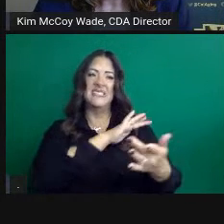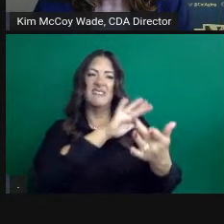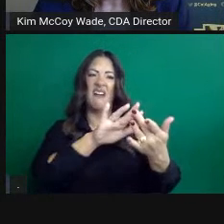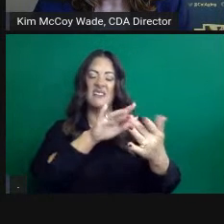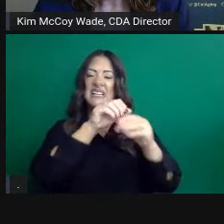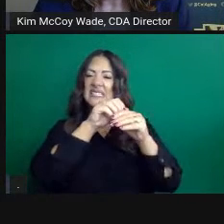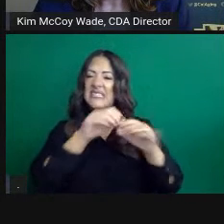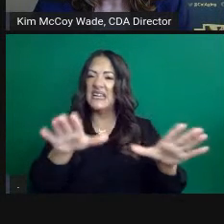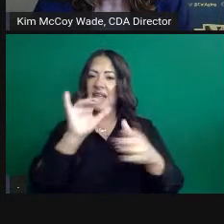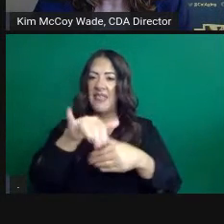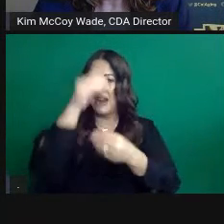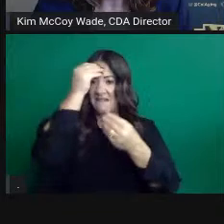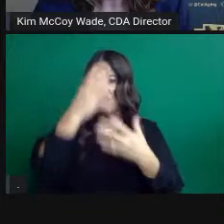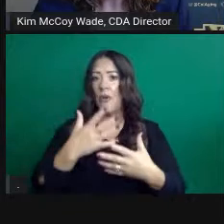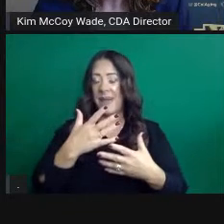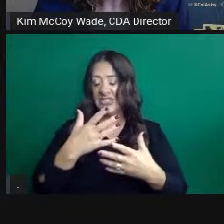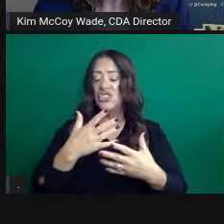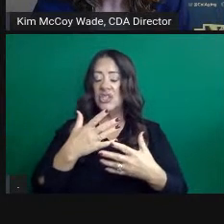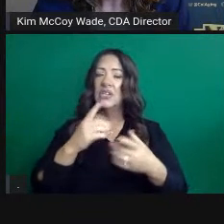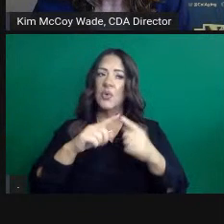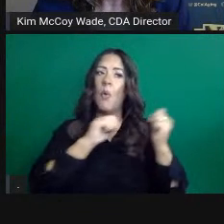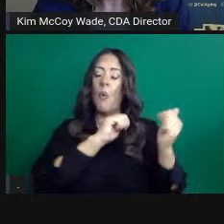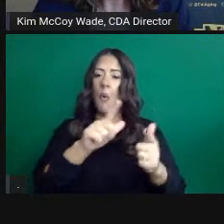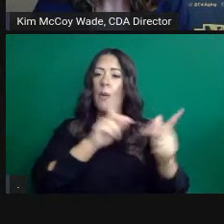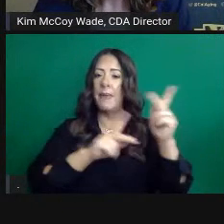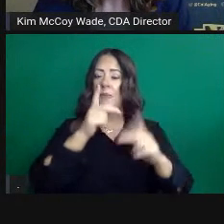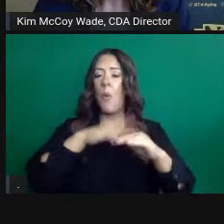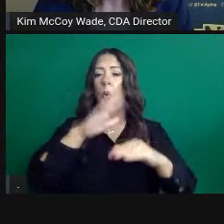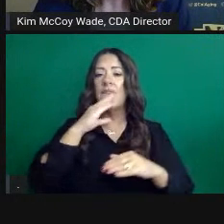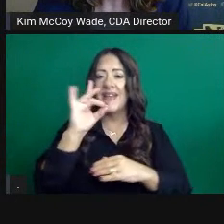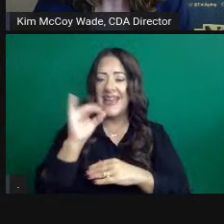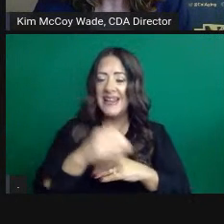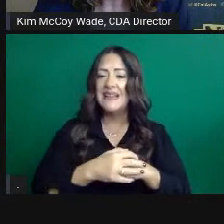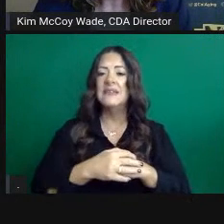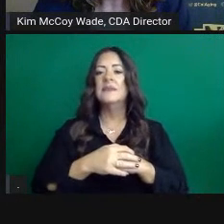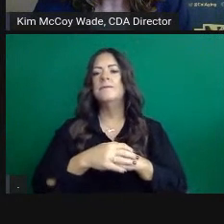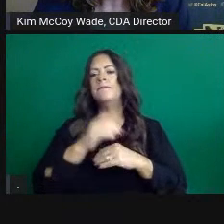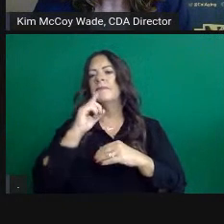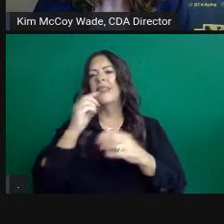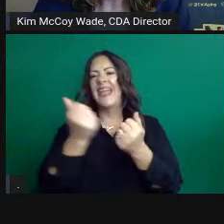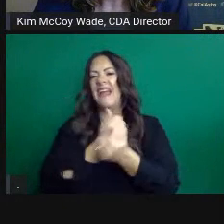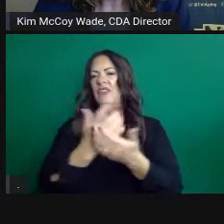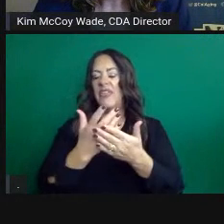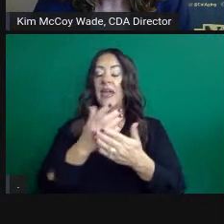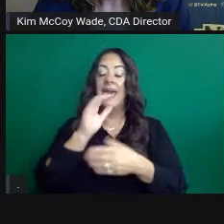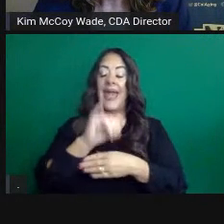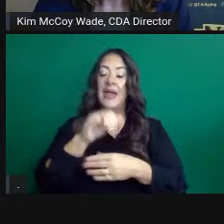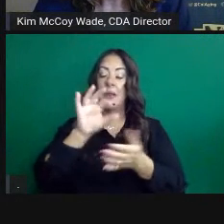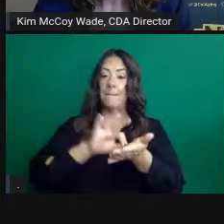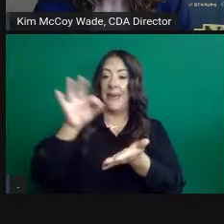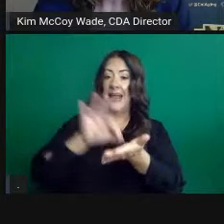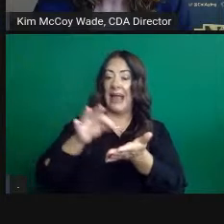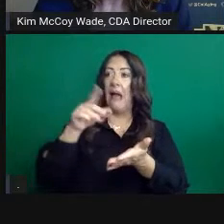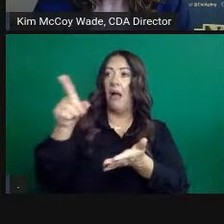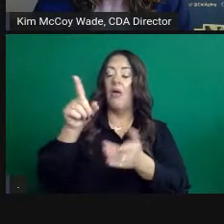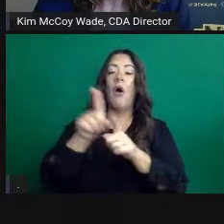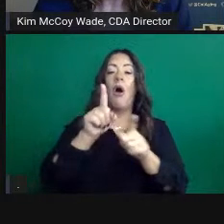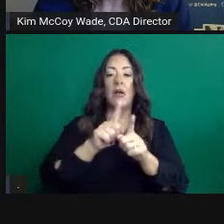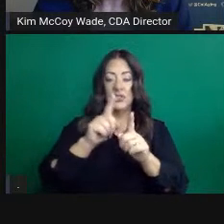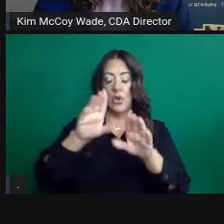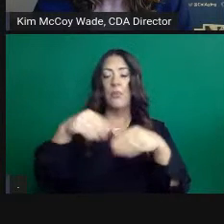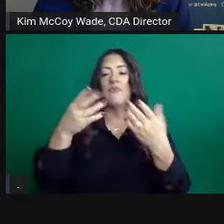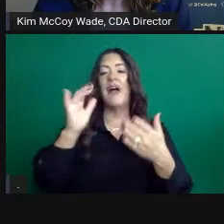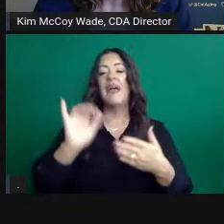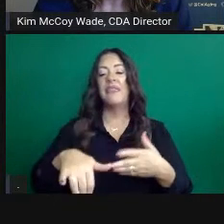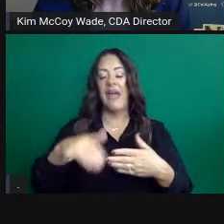our Medi-Cal partners have mailed it out twice, inserting it into an existing Medi-Cal mailing. And we've been able, with philanthropic